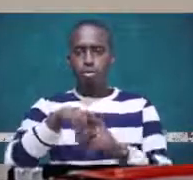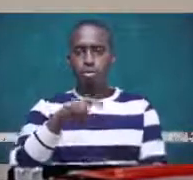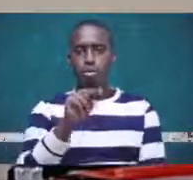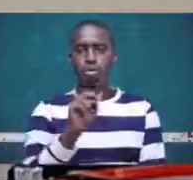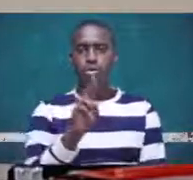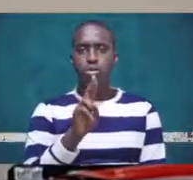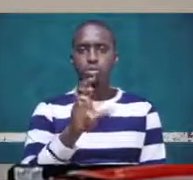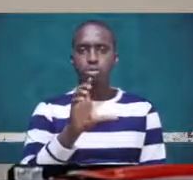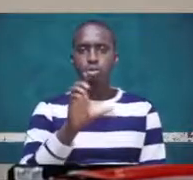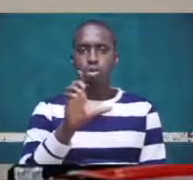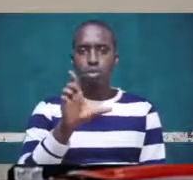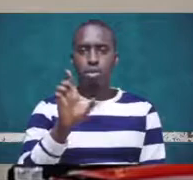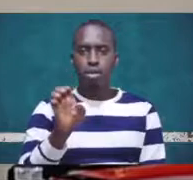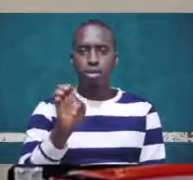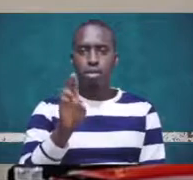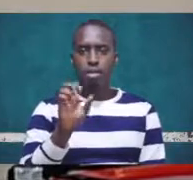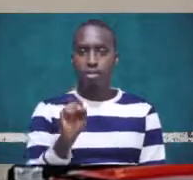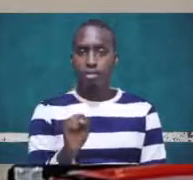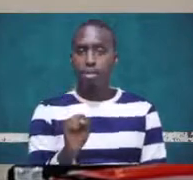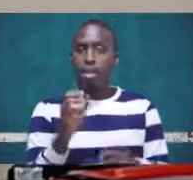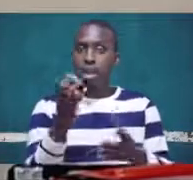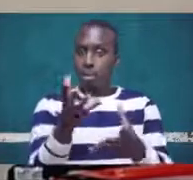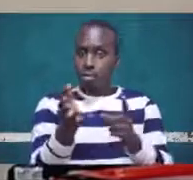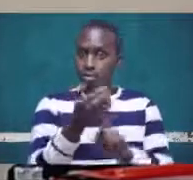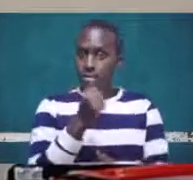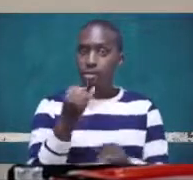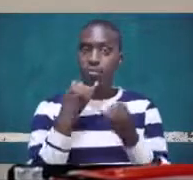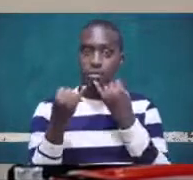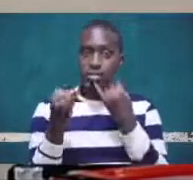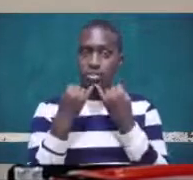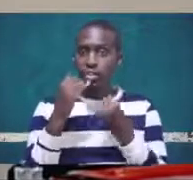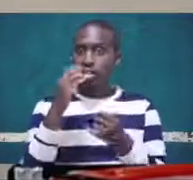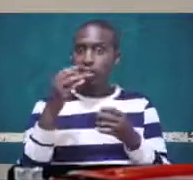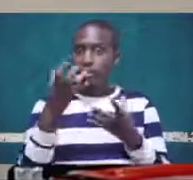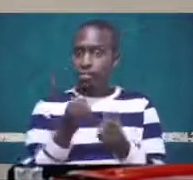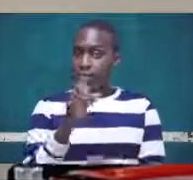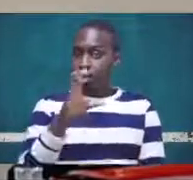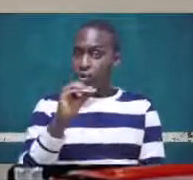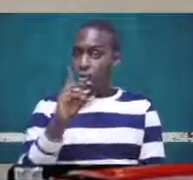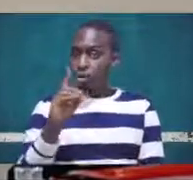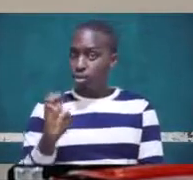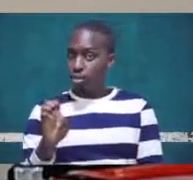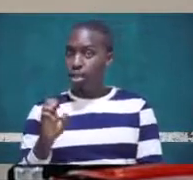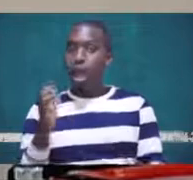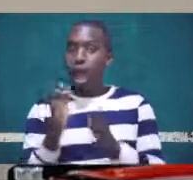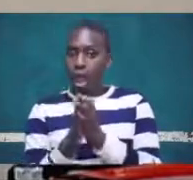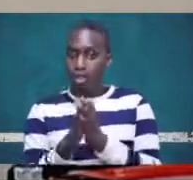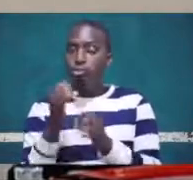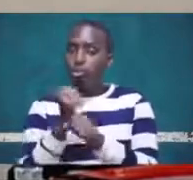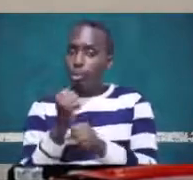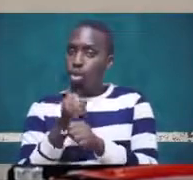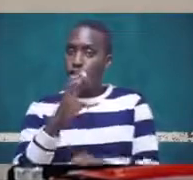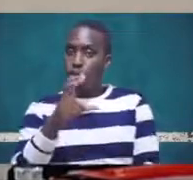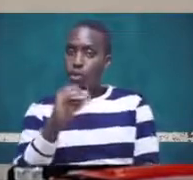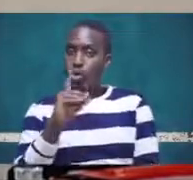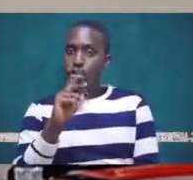pick out the information, coded, so decode, like you know the way we have decoders at home. You